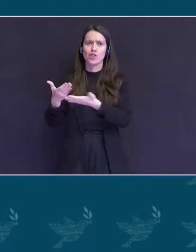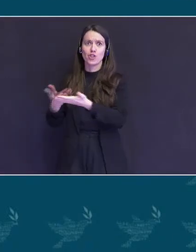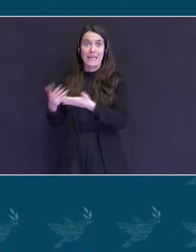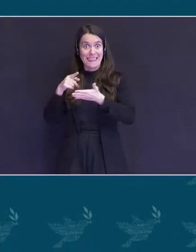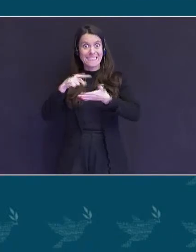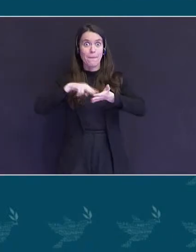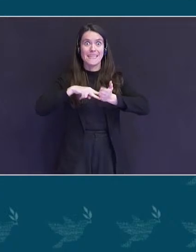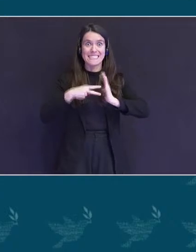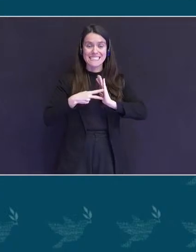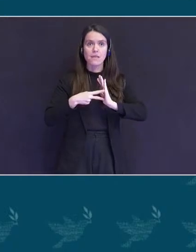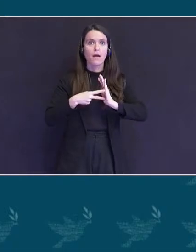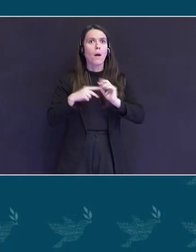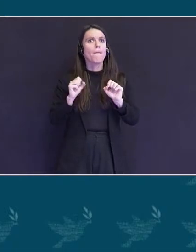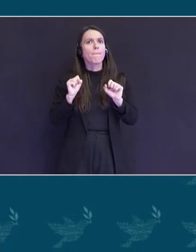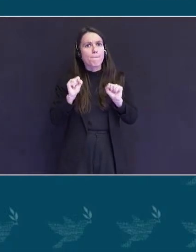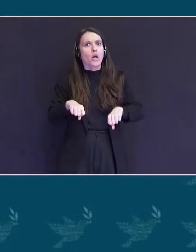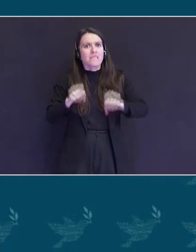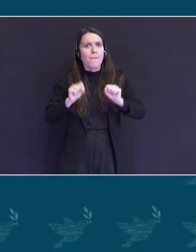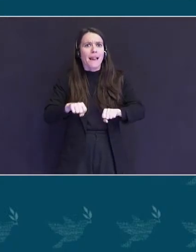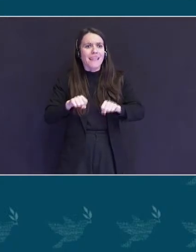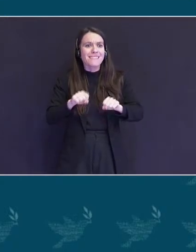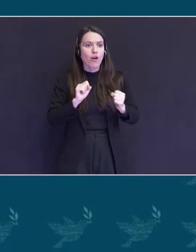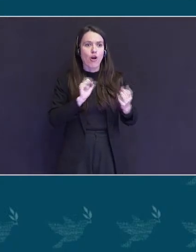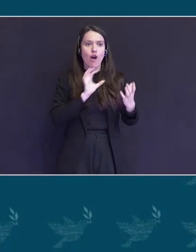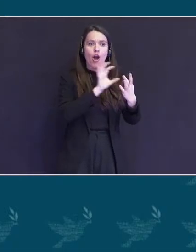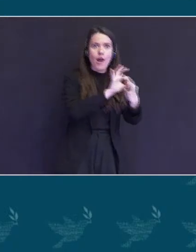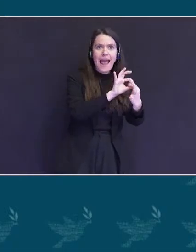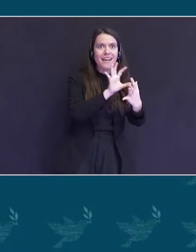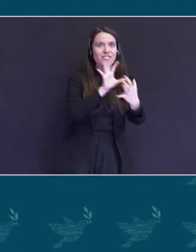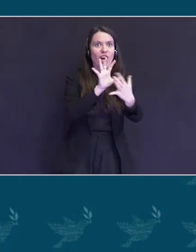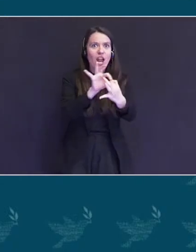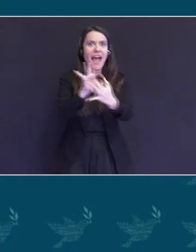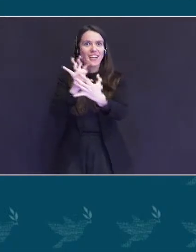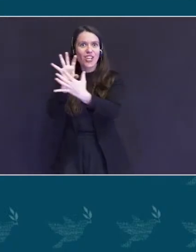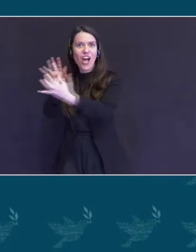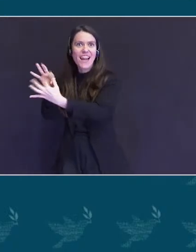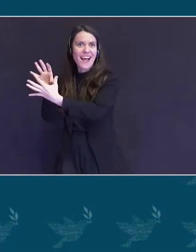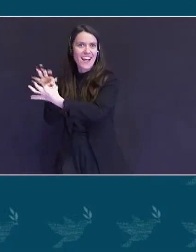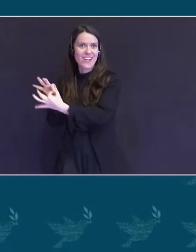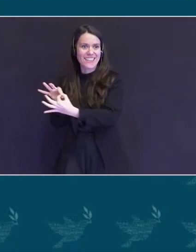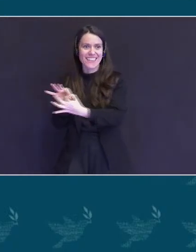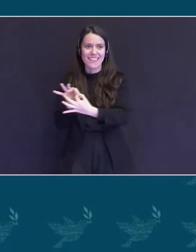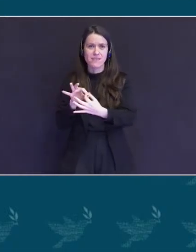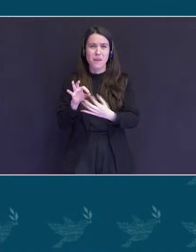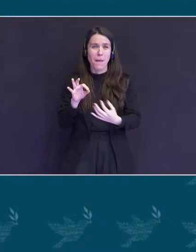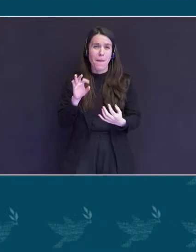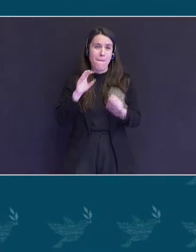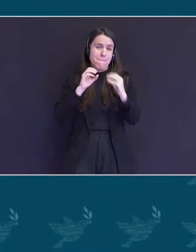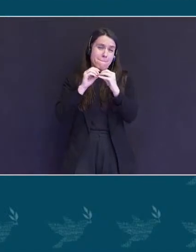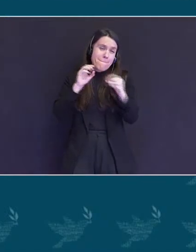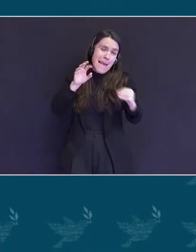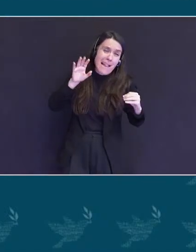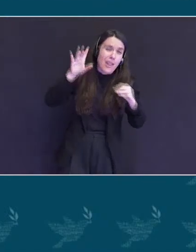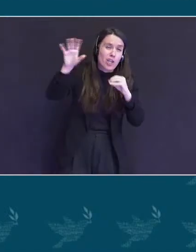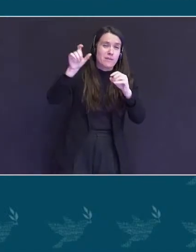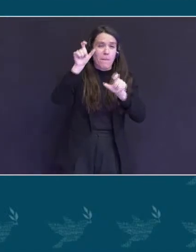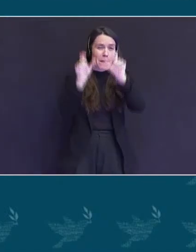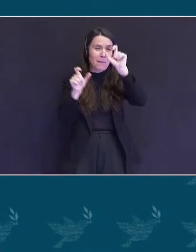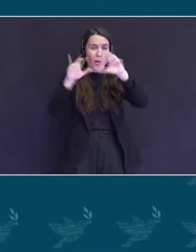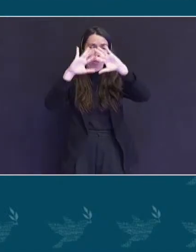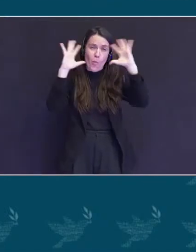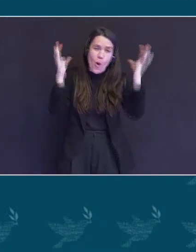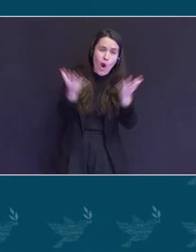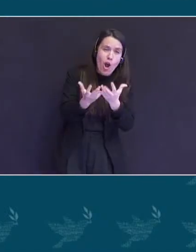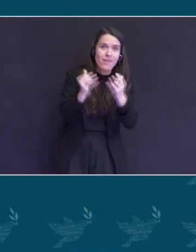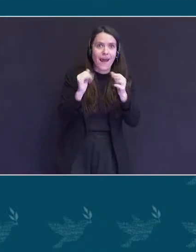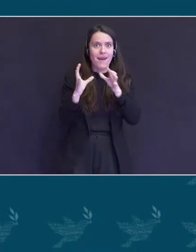there possibility for us to connect, possibility for us to connecting the billion people in the world. And